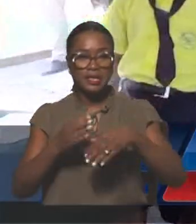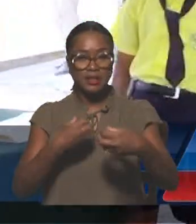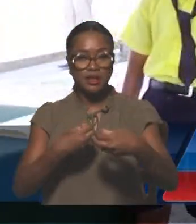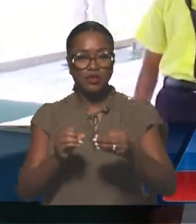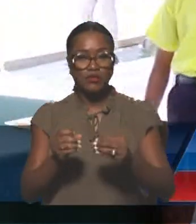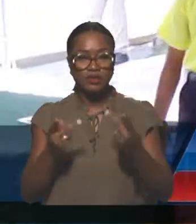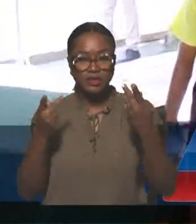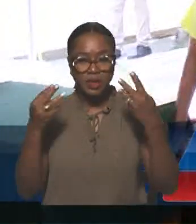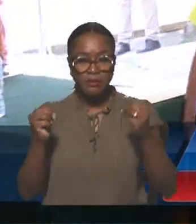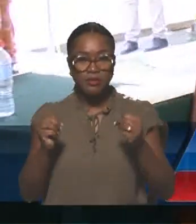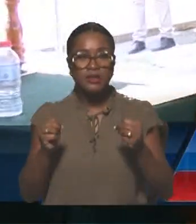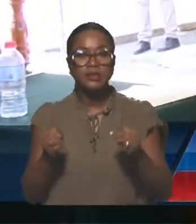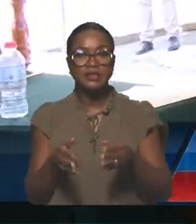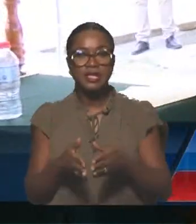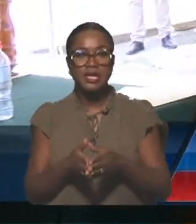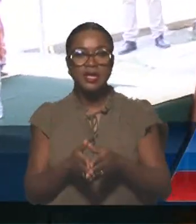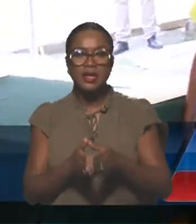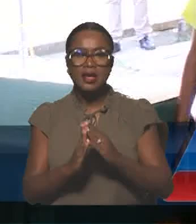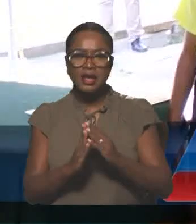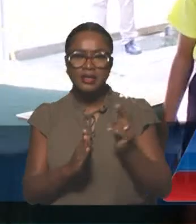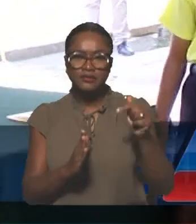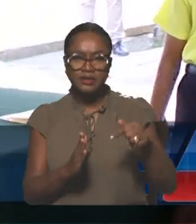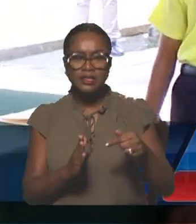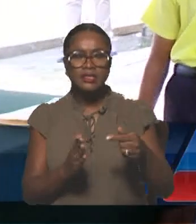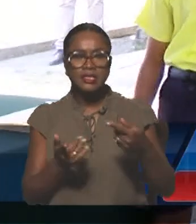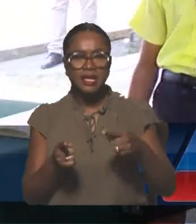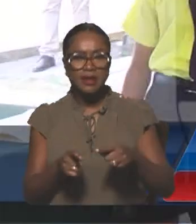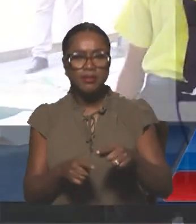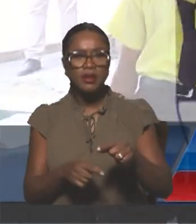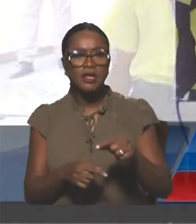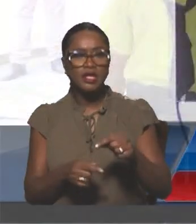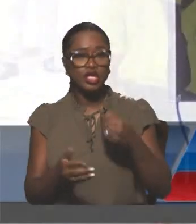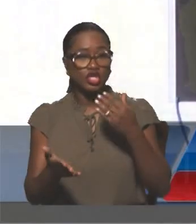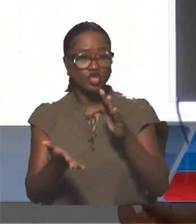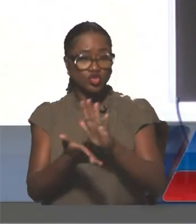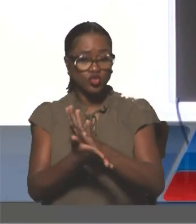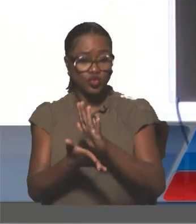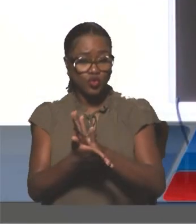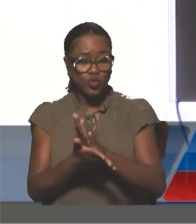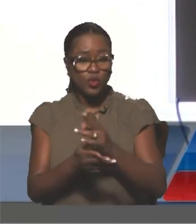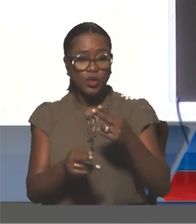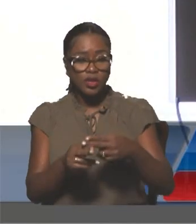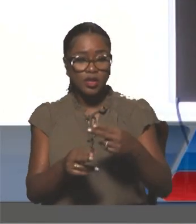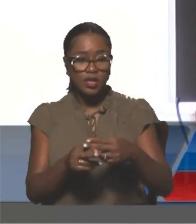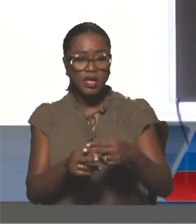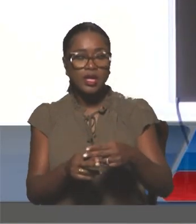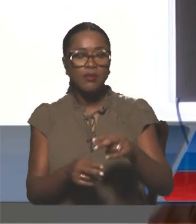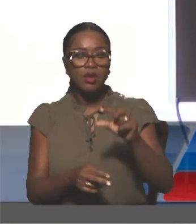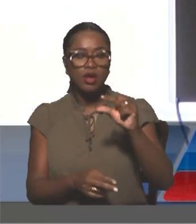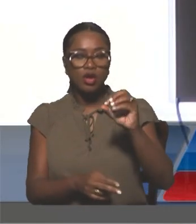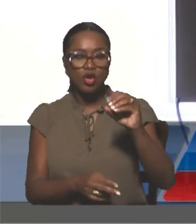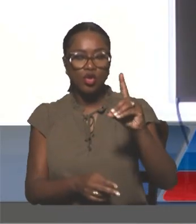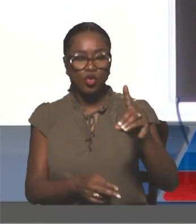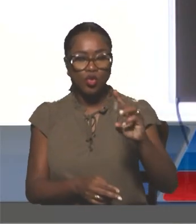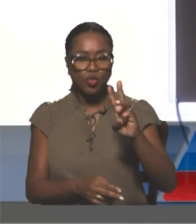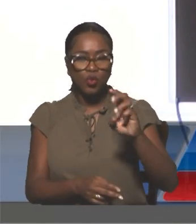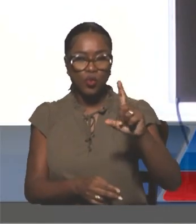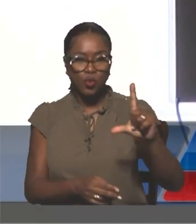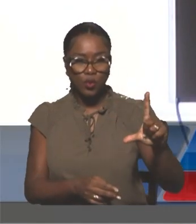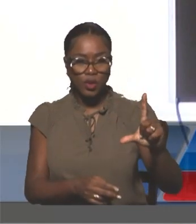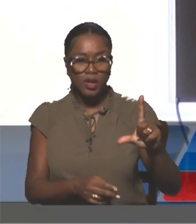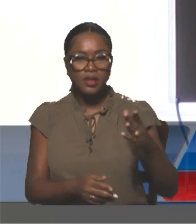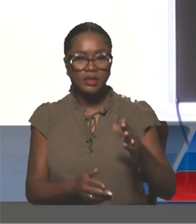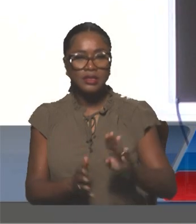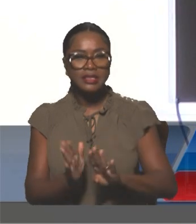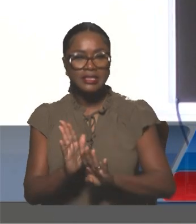for the crop production exercise to be conducted in Goodwood. She said the project will be particularly beneficial since the development